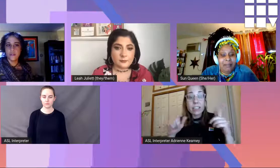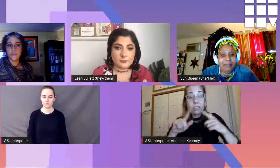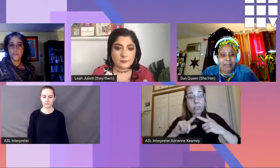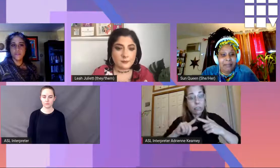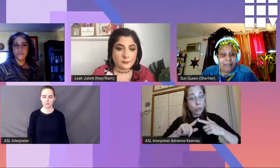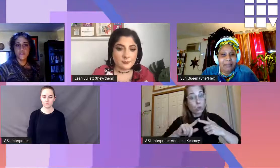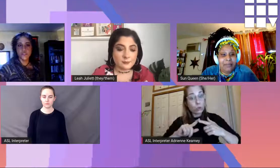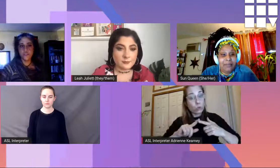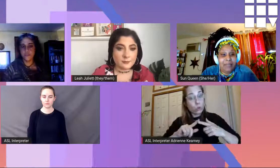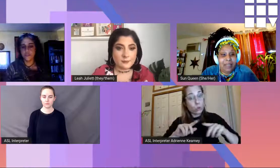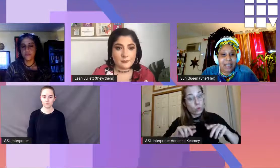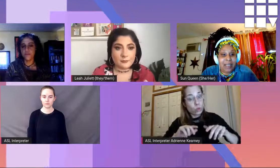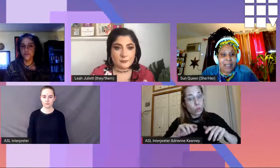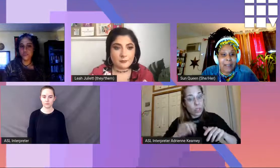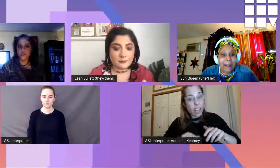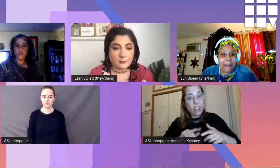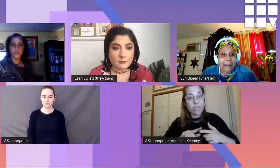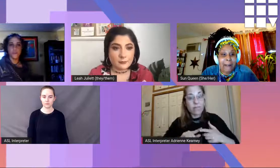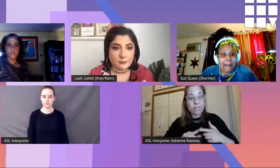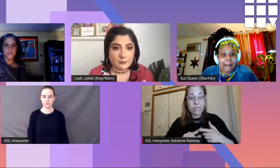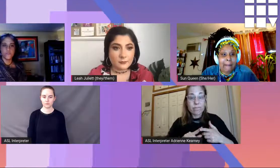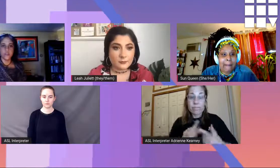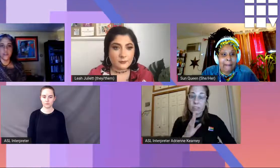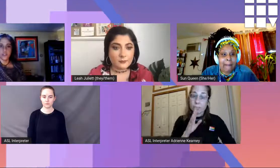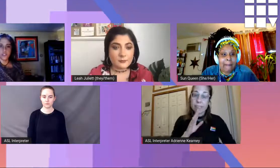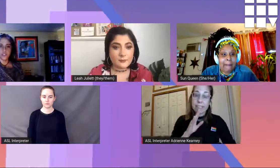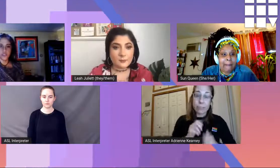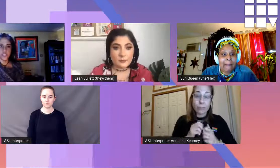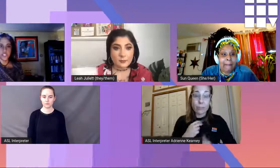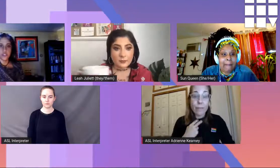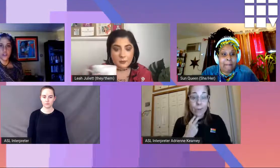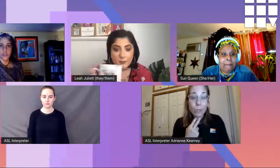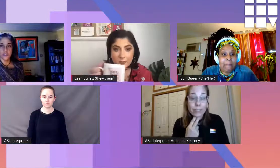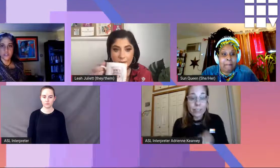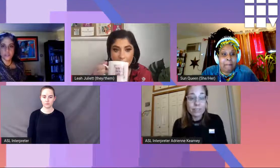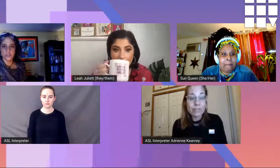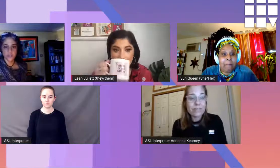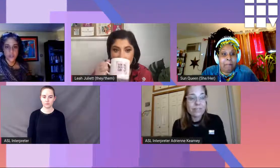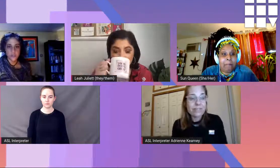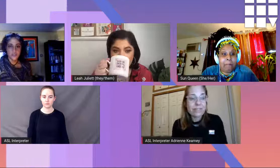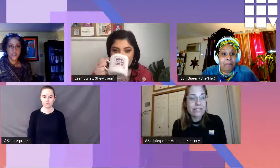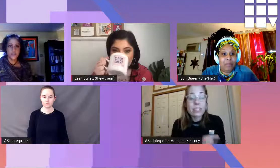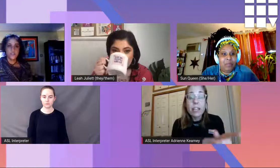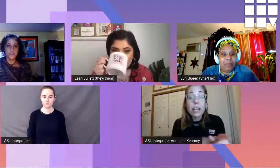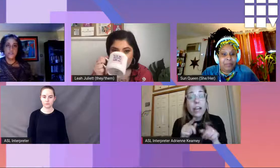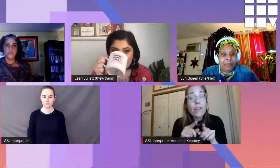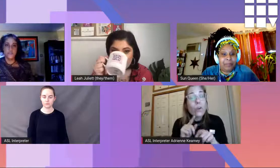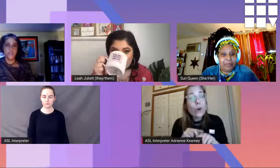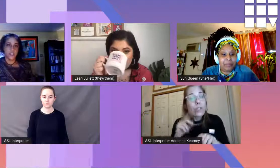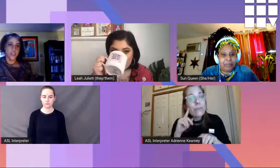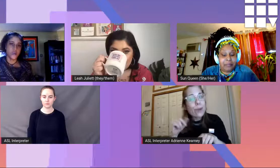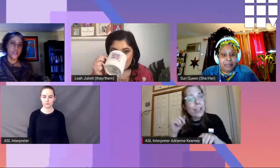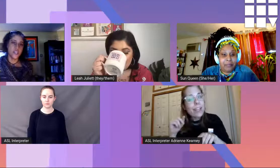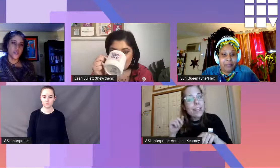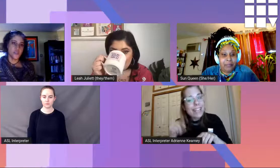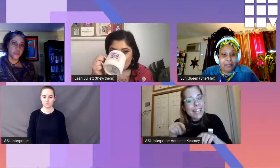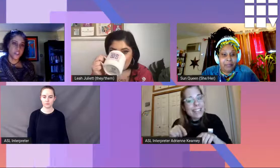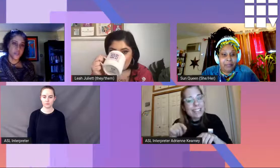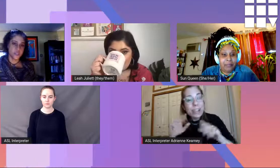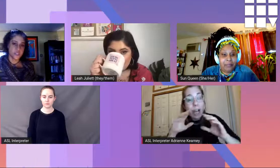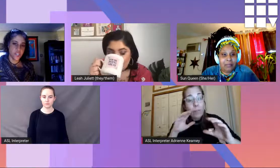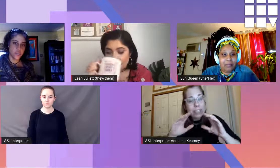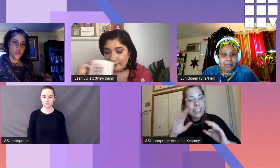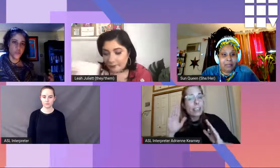Yeah. And for this conversation, because I'm really hoping that we've got an intergenerational audience. So you stepped in and you claimed